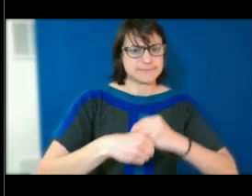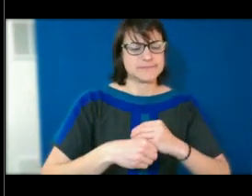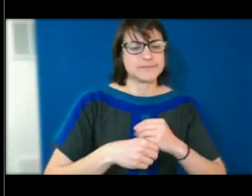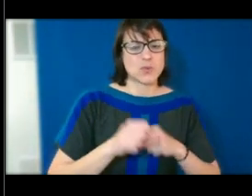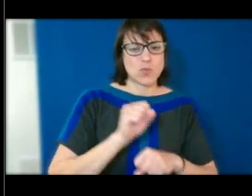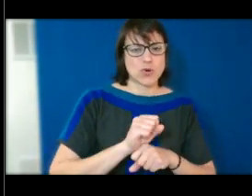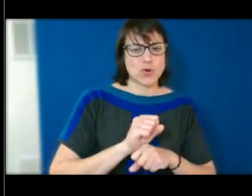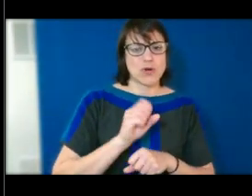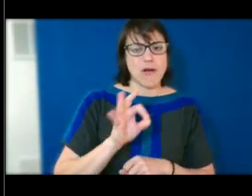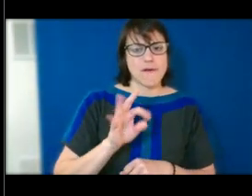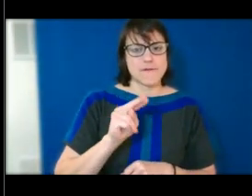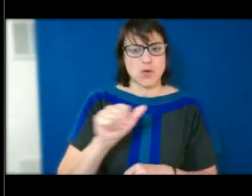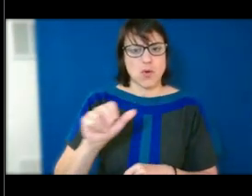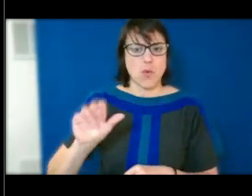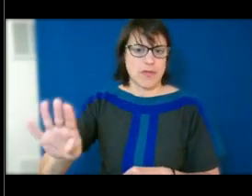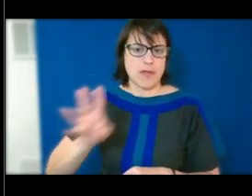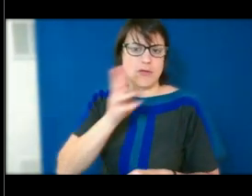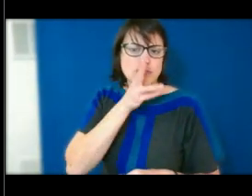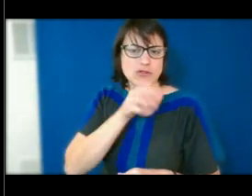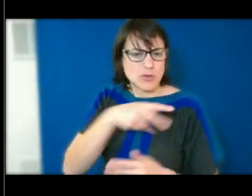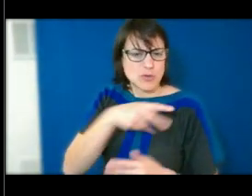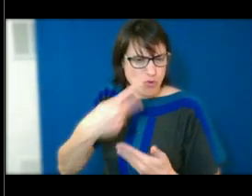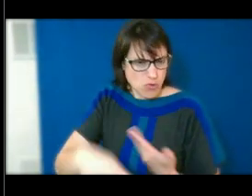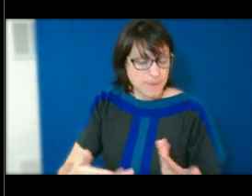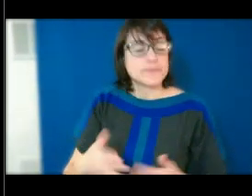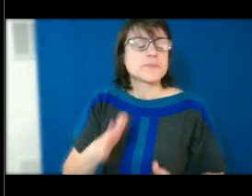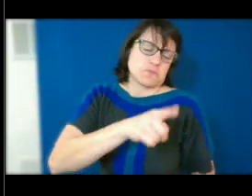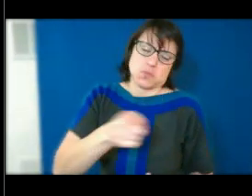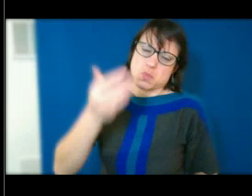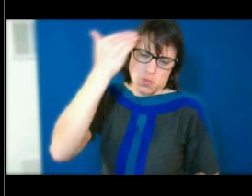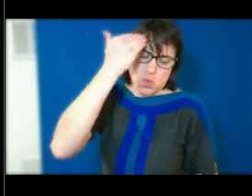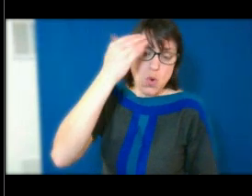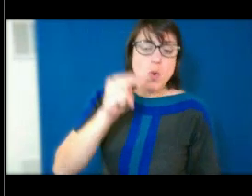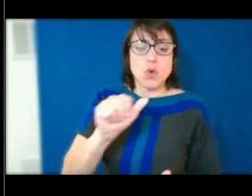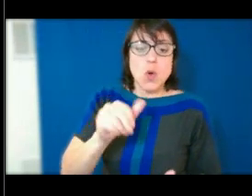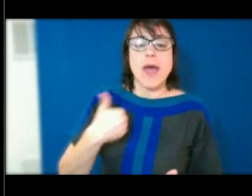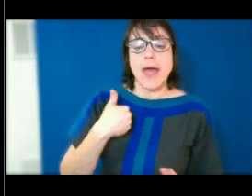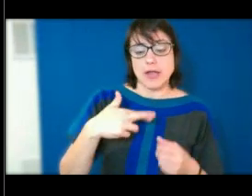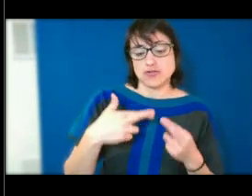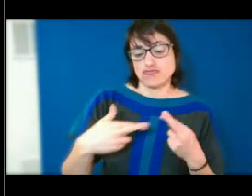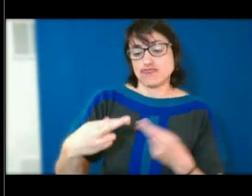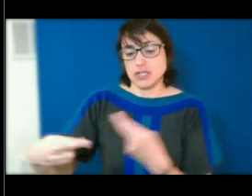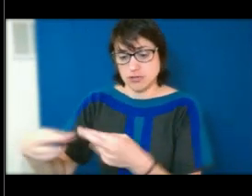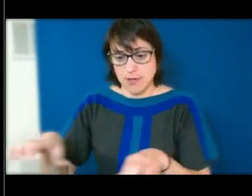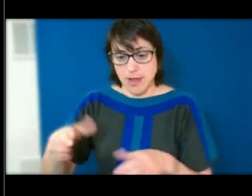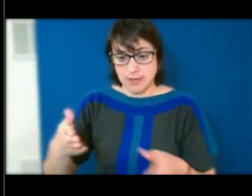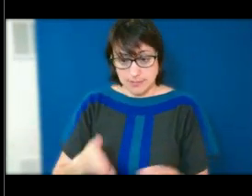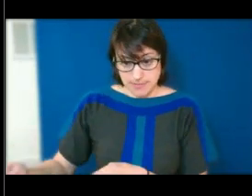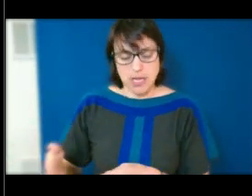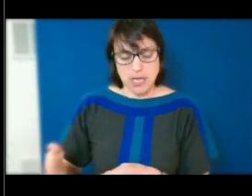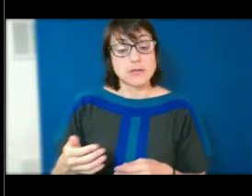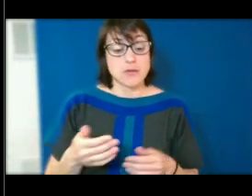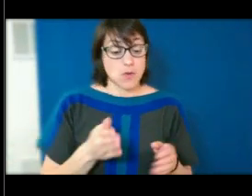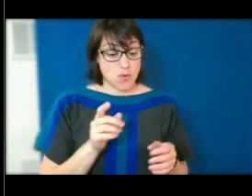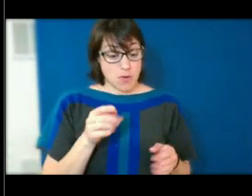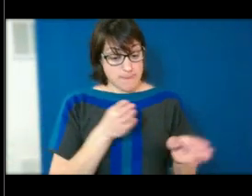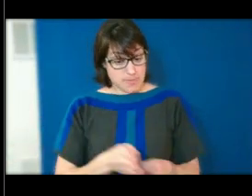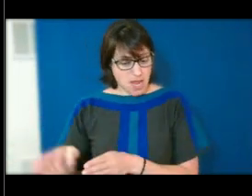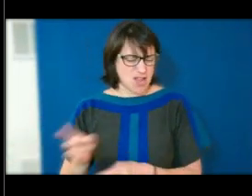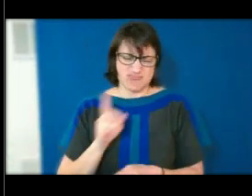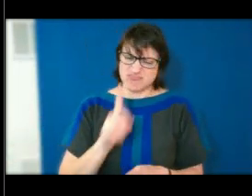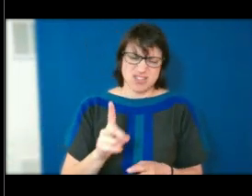that NOAA has regional action plans, and these are actively evolving. They're developed every 5 to